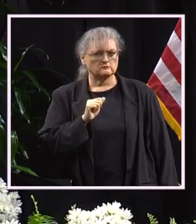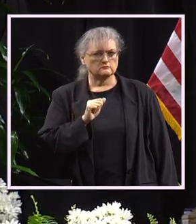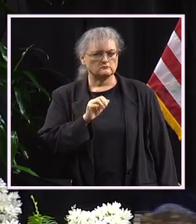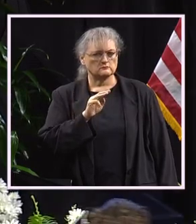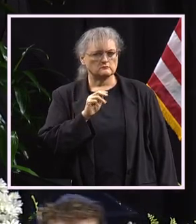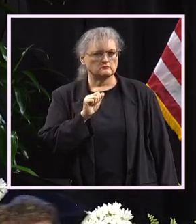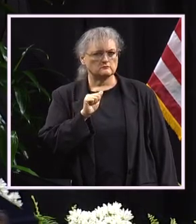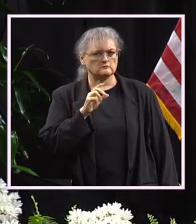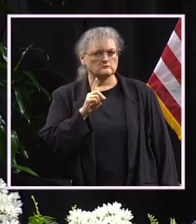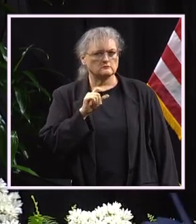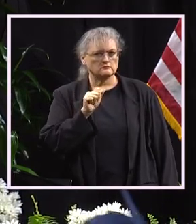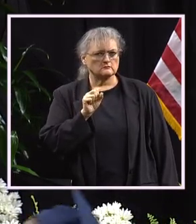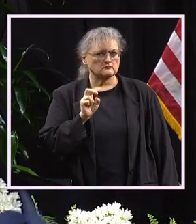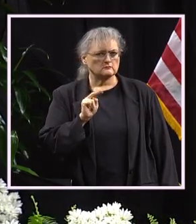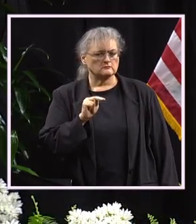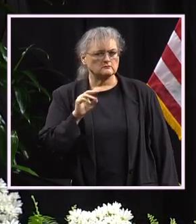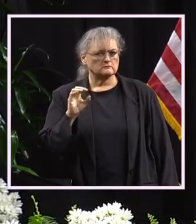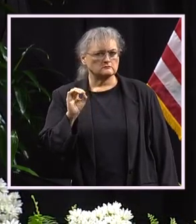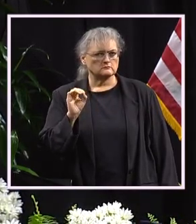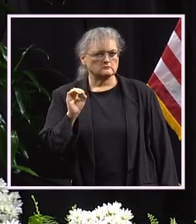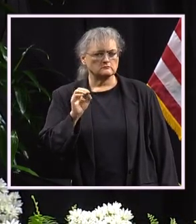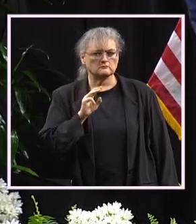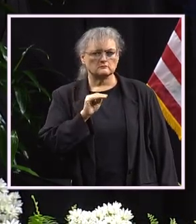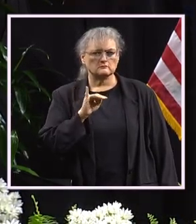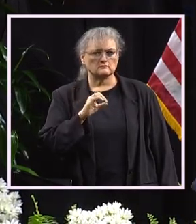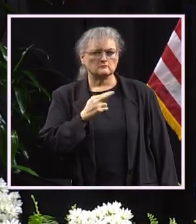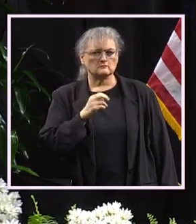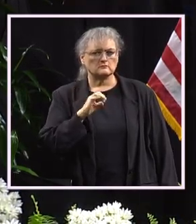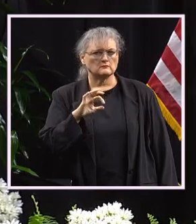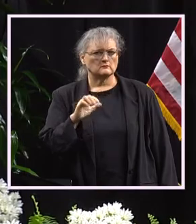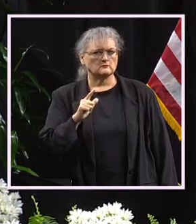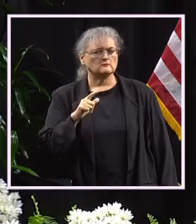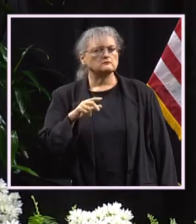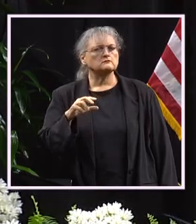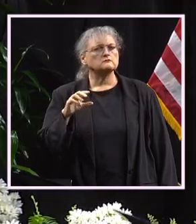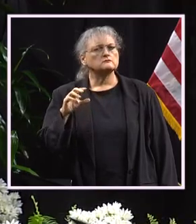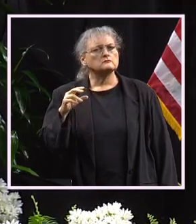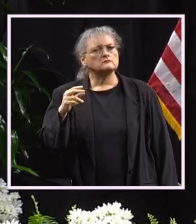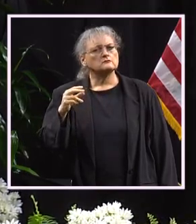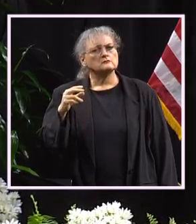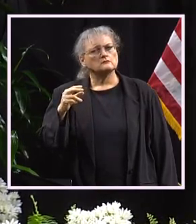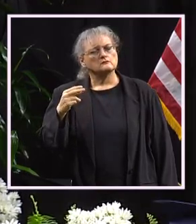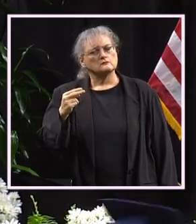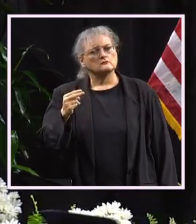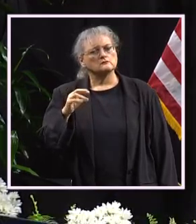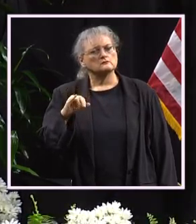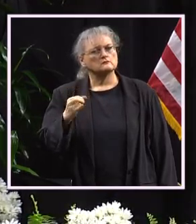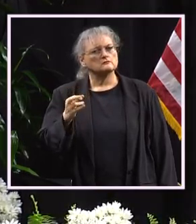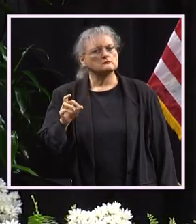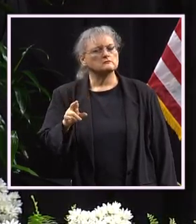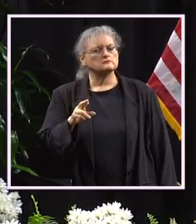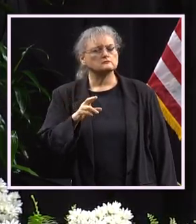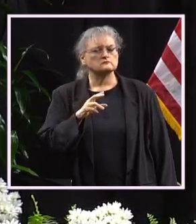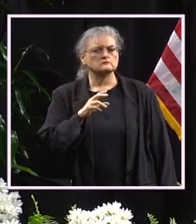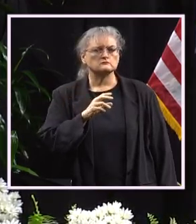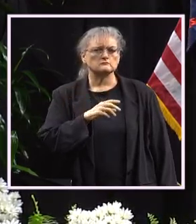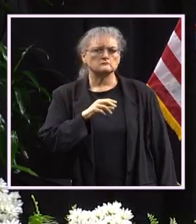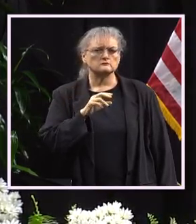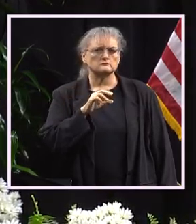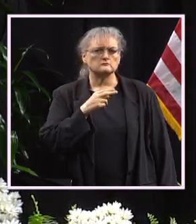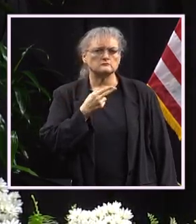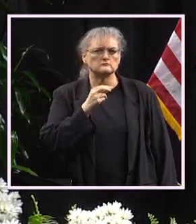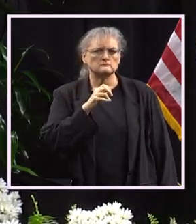Madison Shea Olivas. Michael W. Howard Jr. Lorenzo D. Austin Jr., cum laude. Kaylee